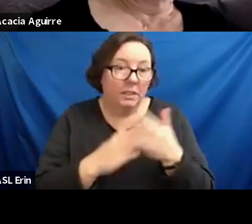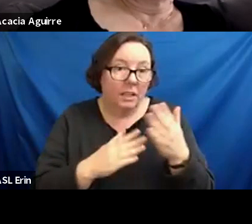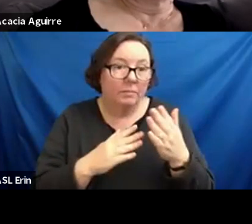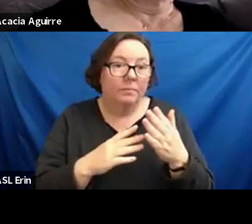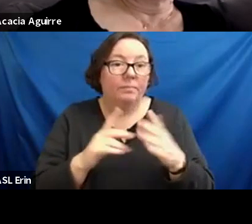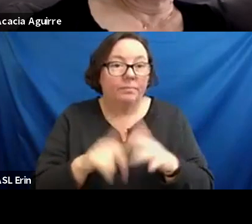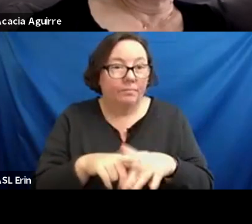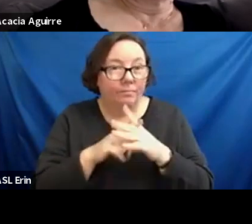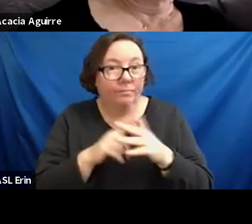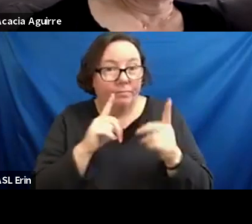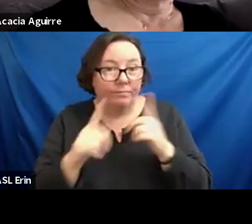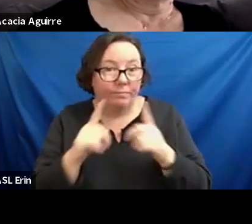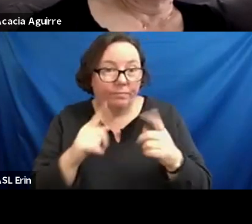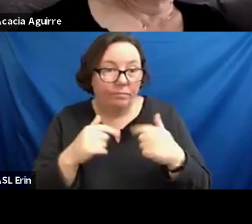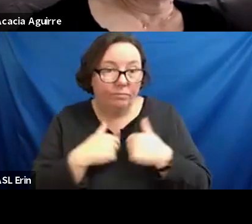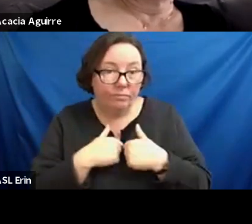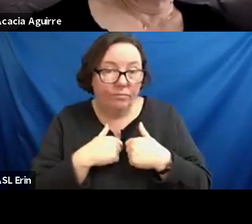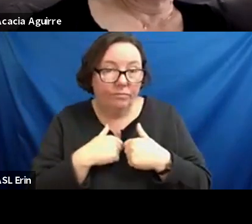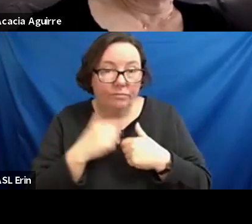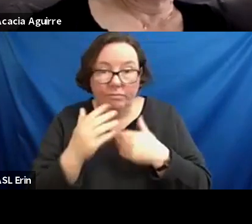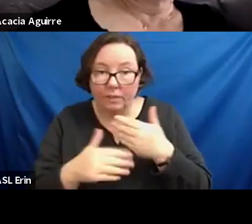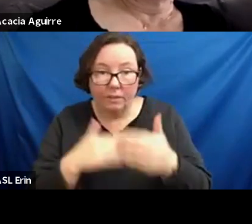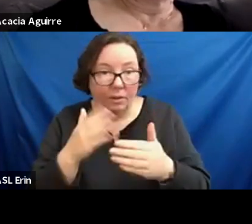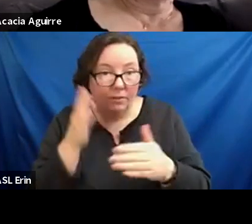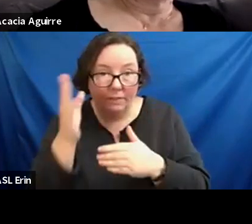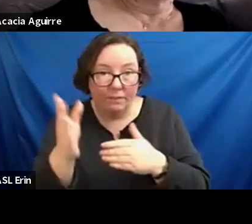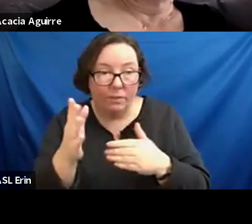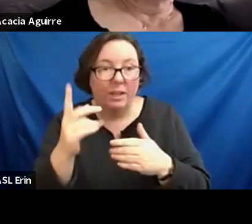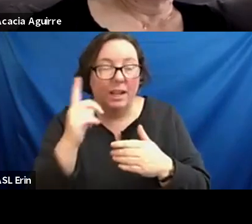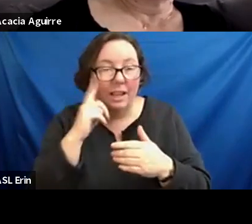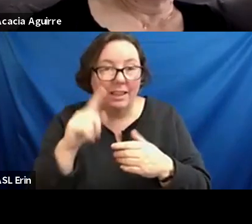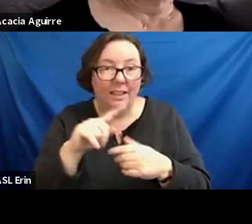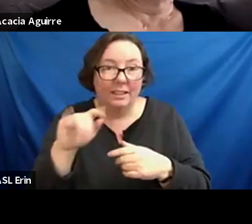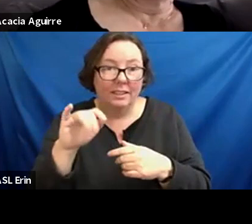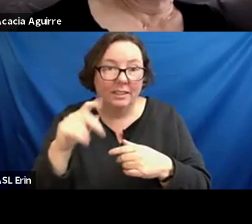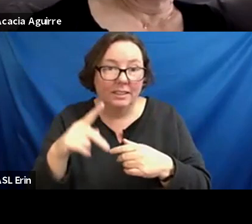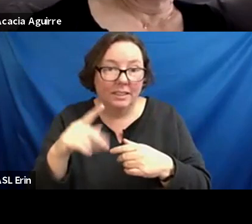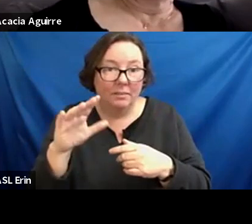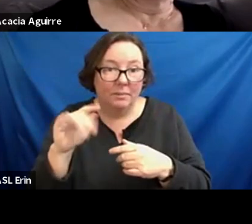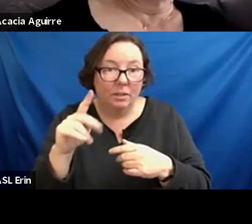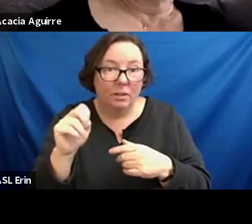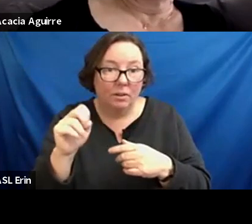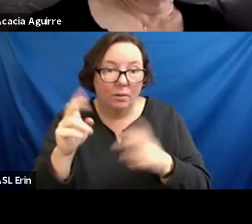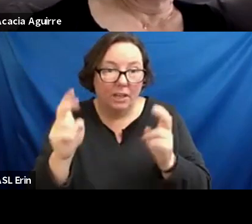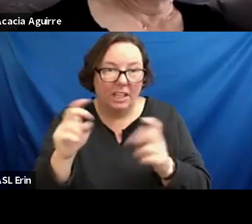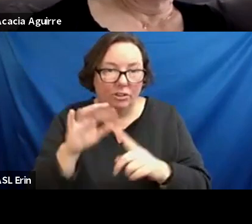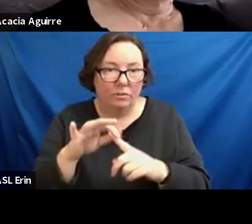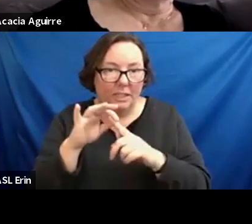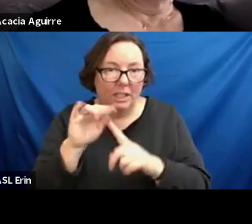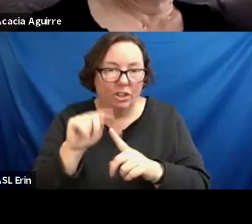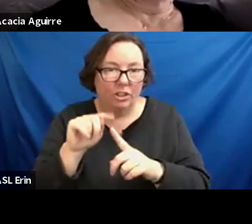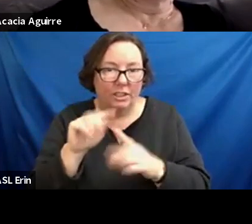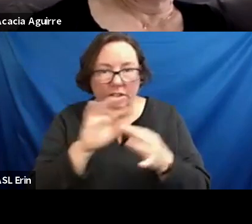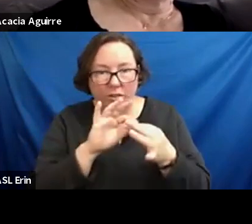the discussion moving a little forward, I think the zip code issue, particularly as